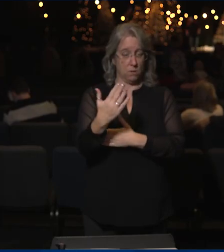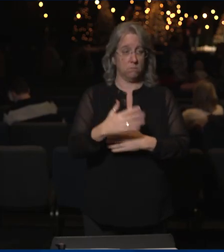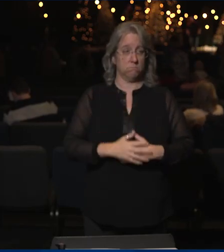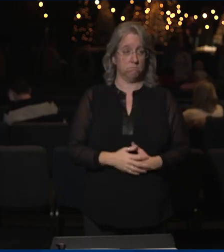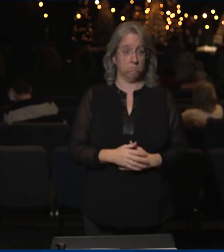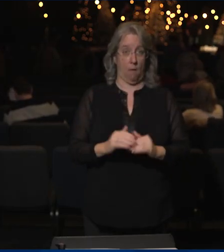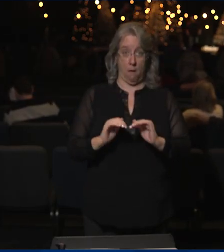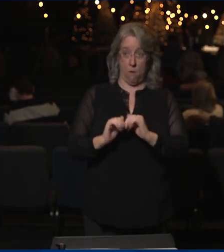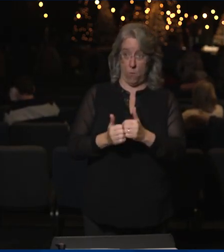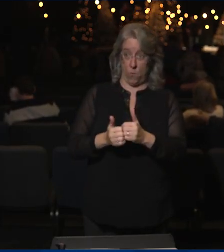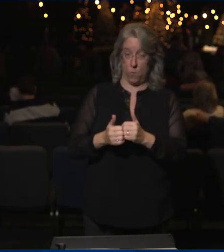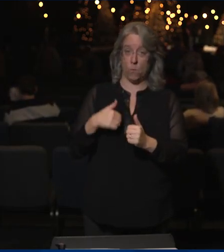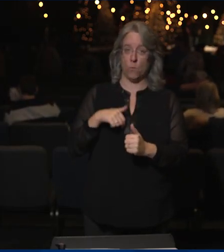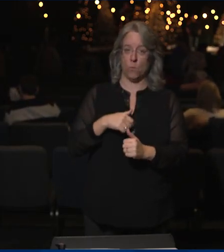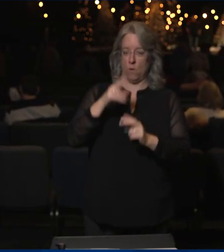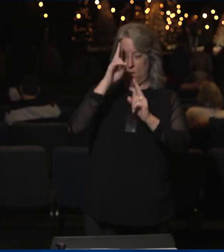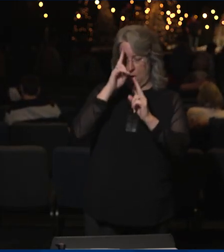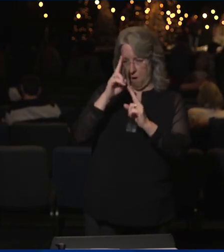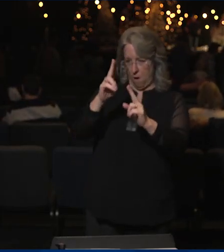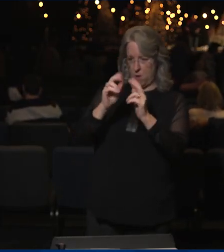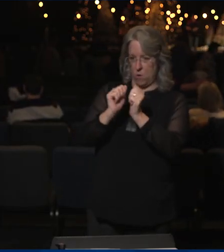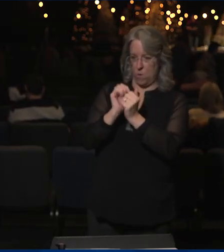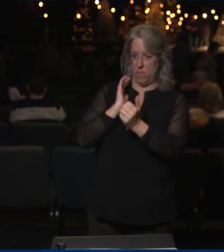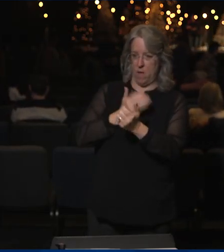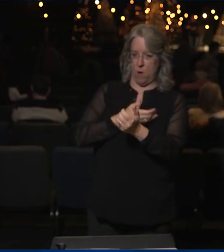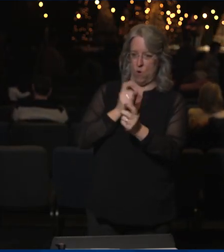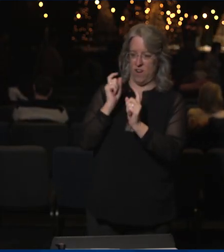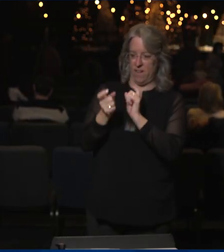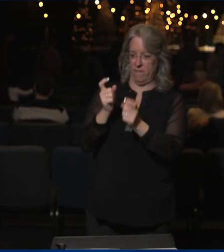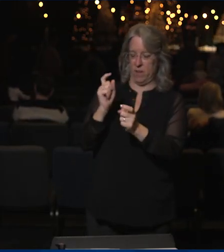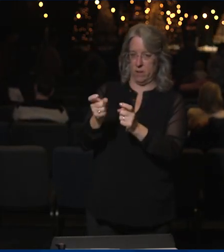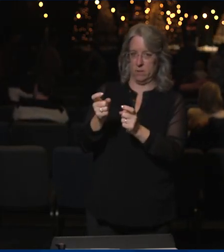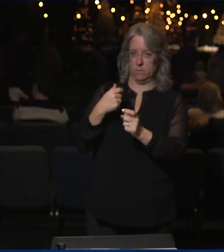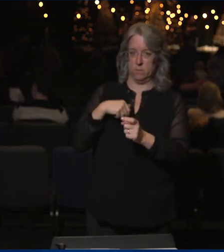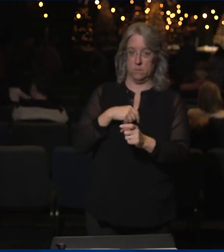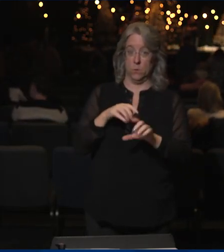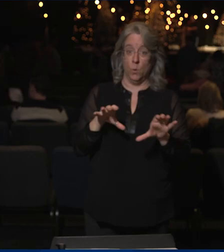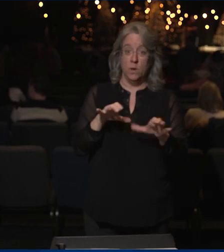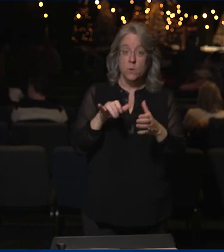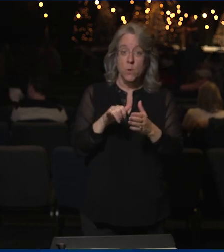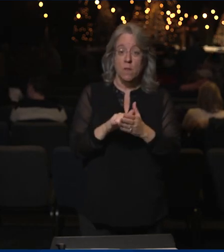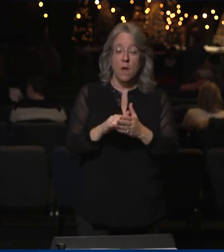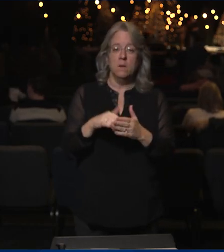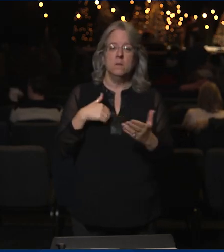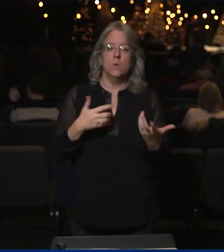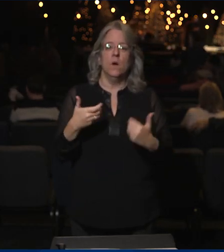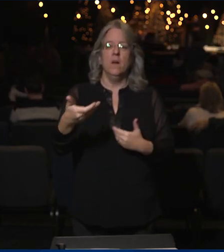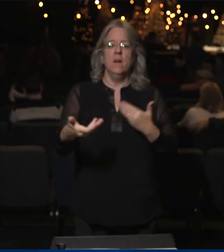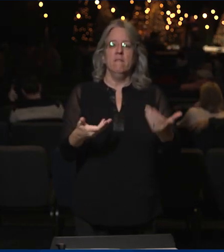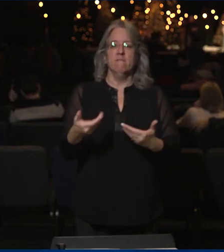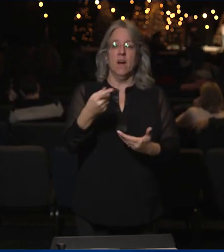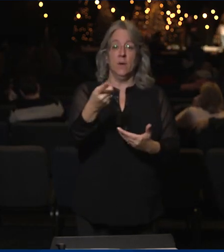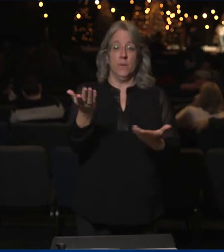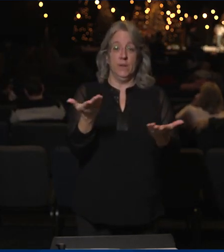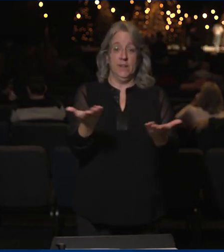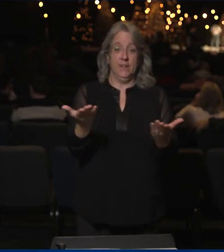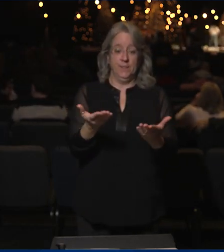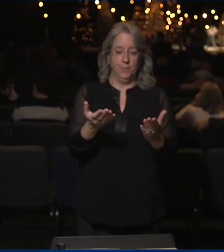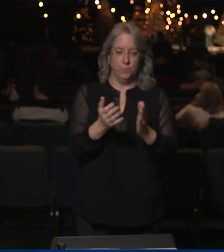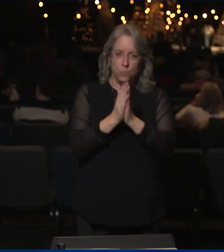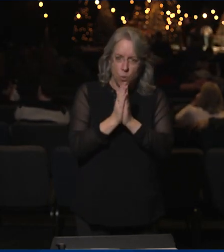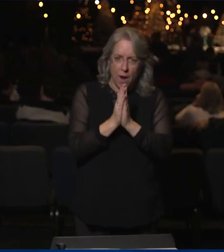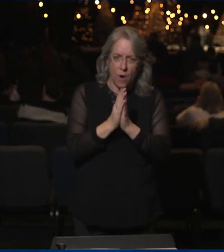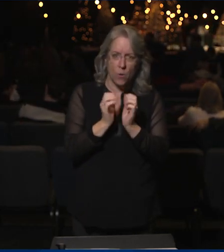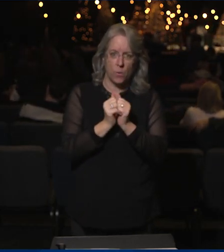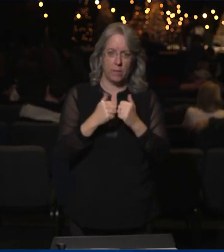honor God through our giving. And as we do that, I would invite you here in a moment to pray. pray this